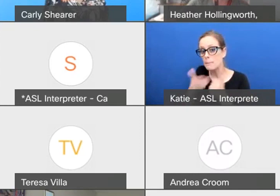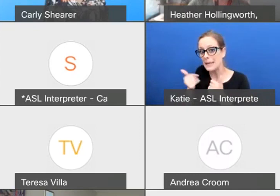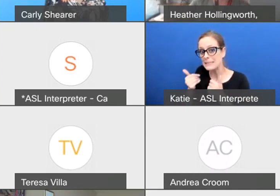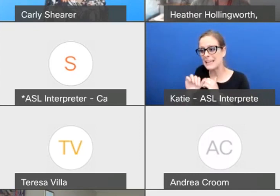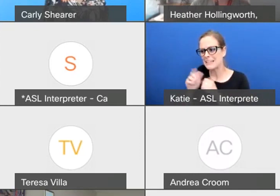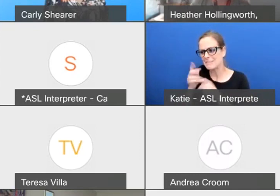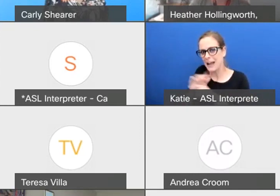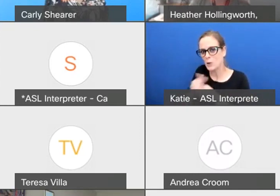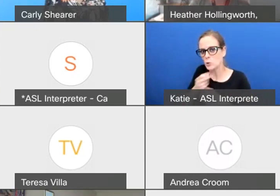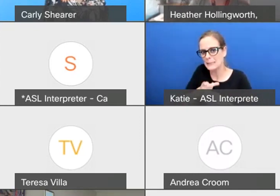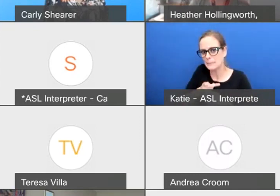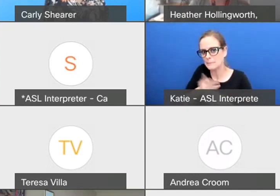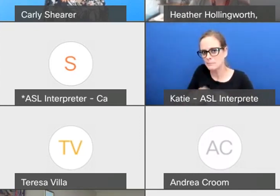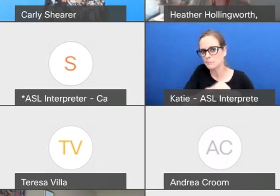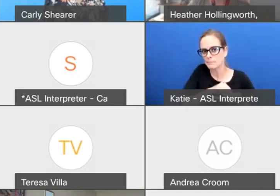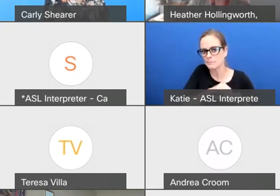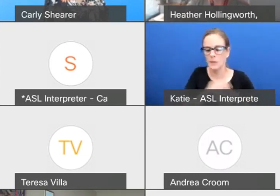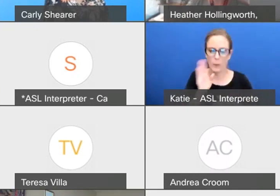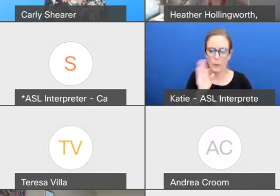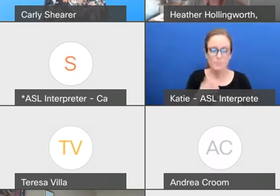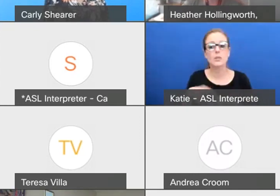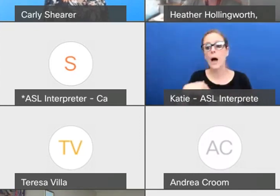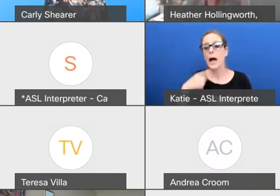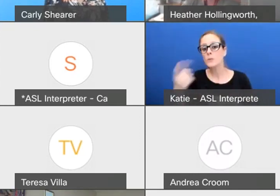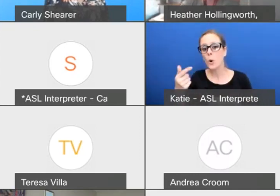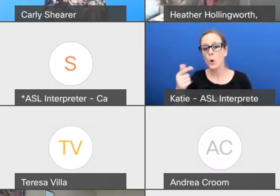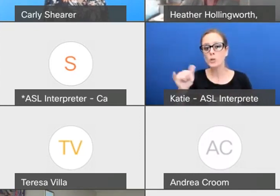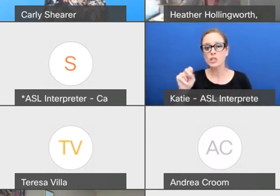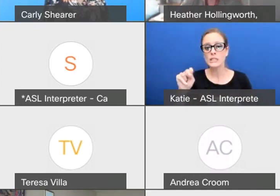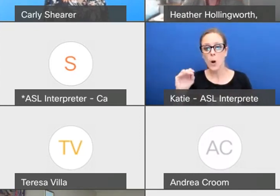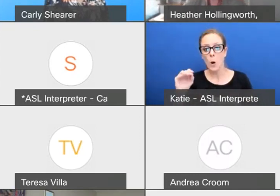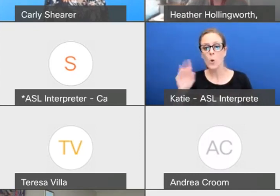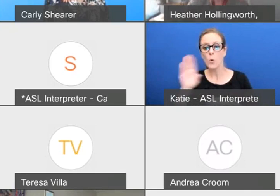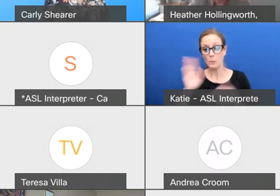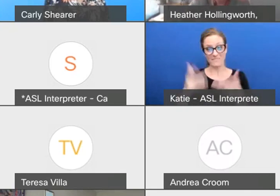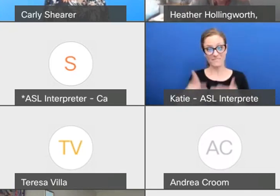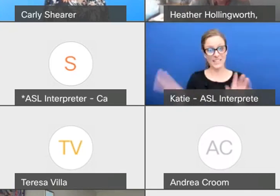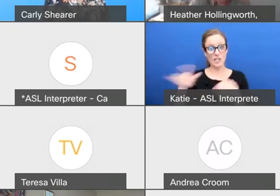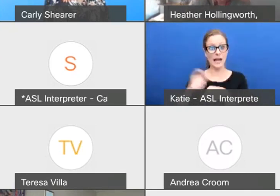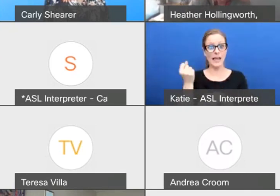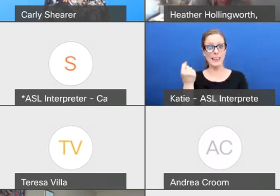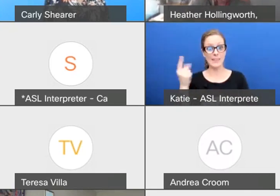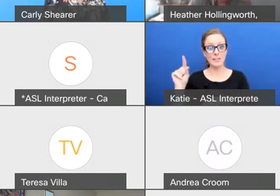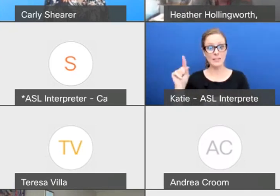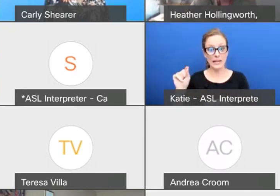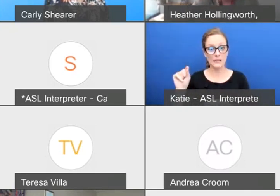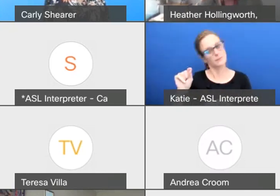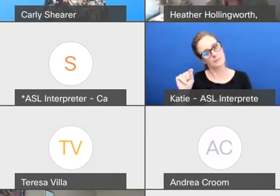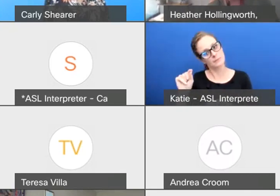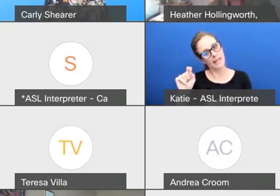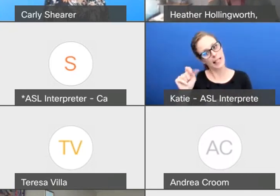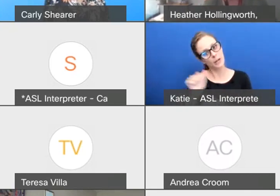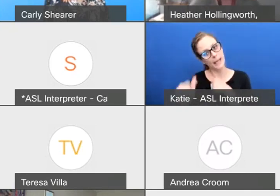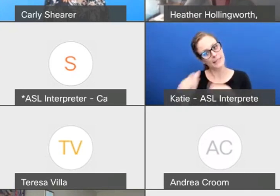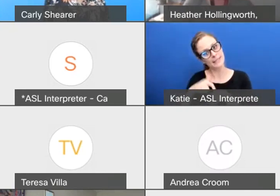All righty. So I told Gino Nessi that we'd be done about 11:20 today with our meeting. And so I think we might have gone a little bit past that